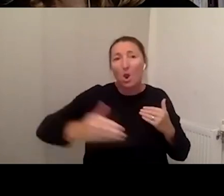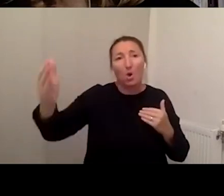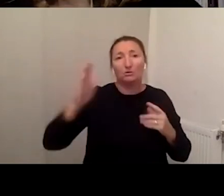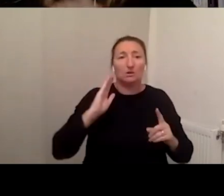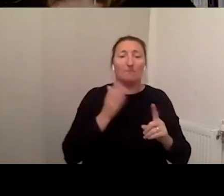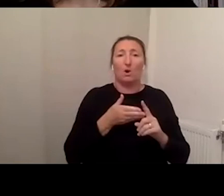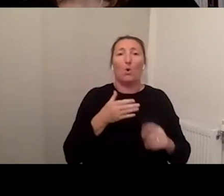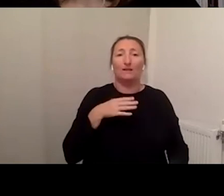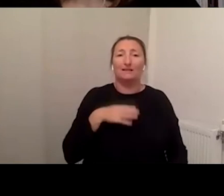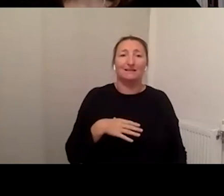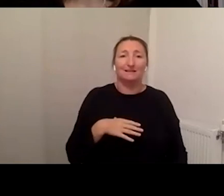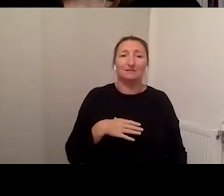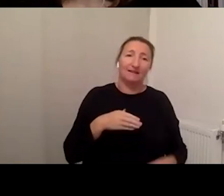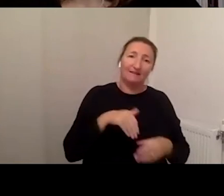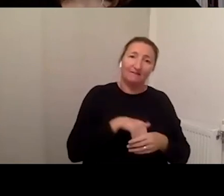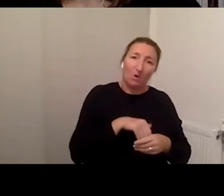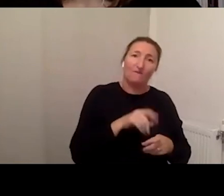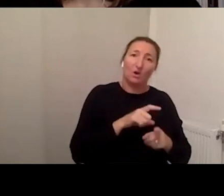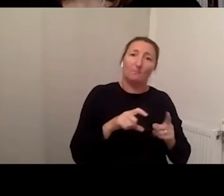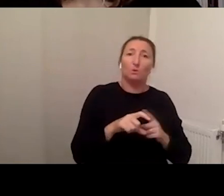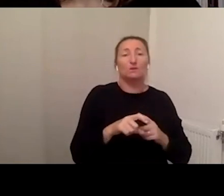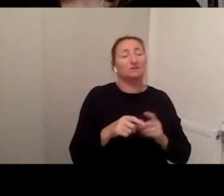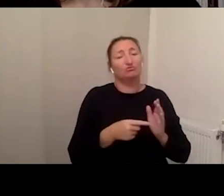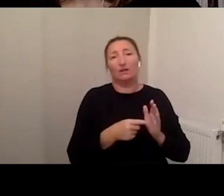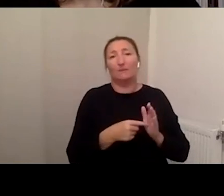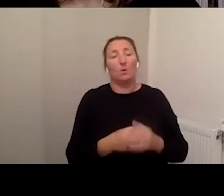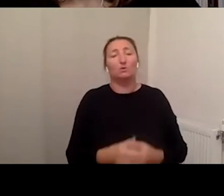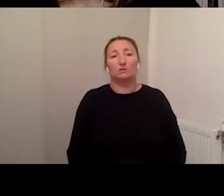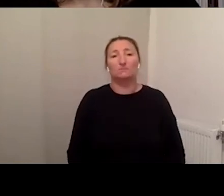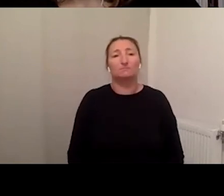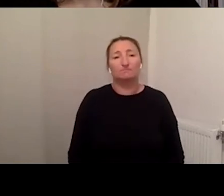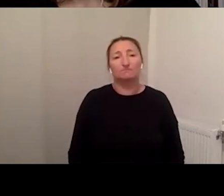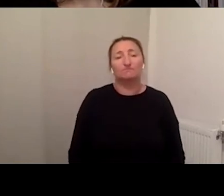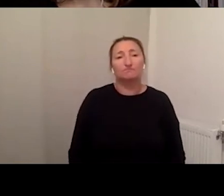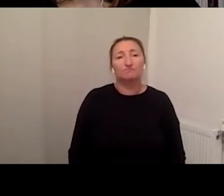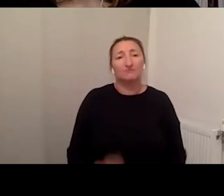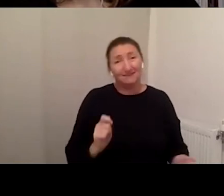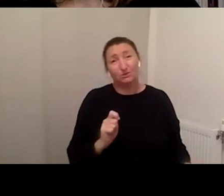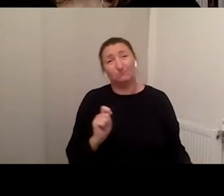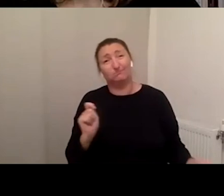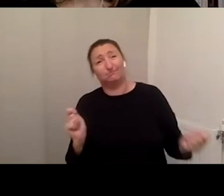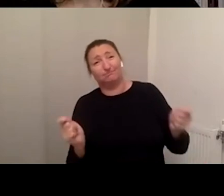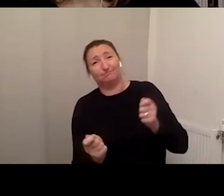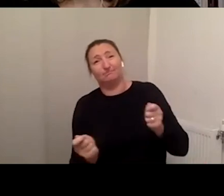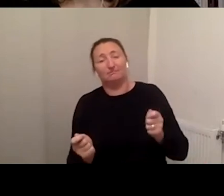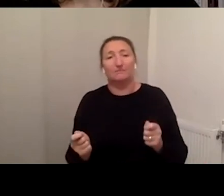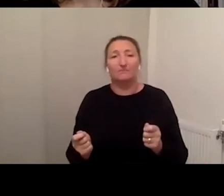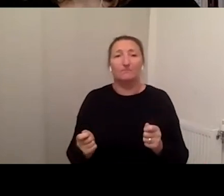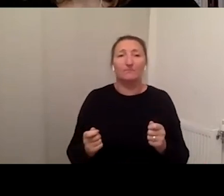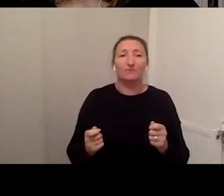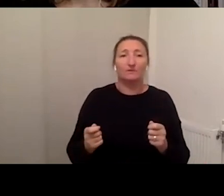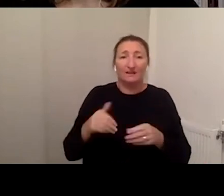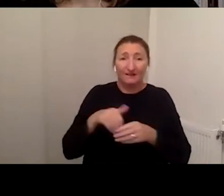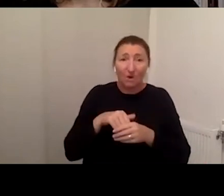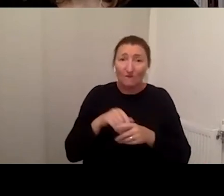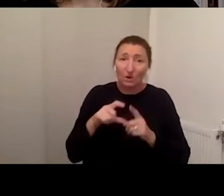where we want to go, and involve community at the early point to do that, because this transition that we're involved in, involving community isn't